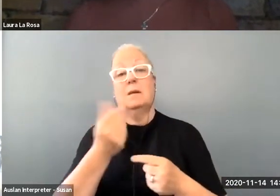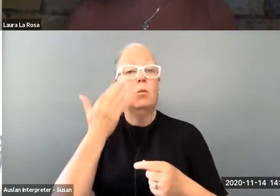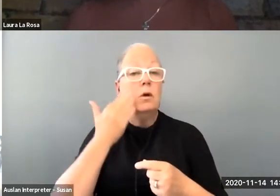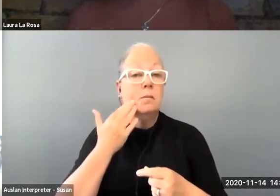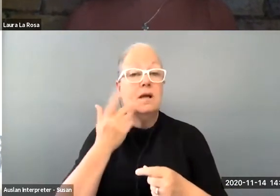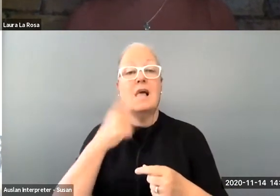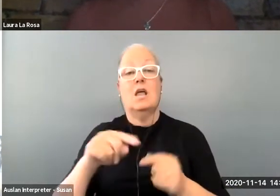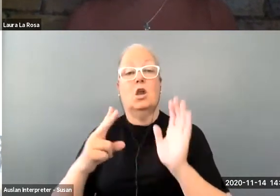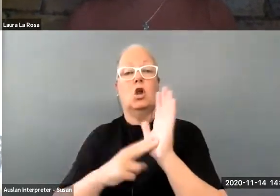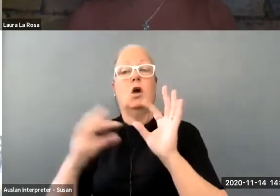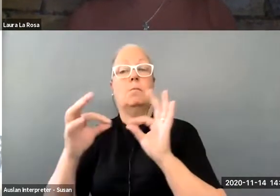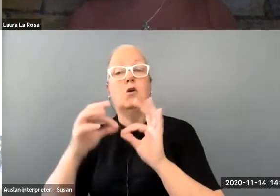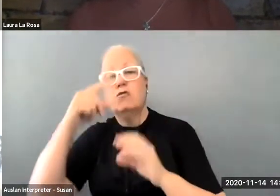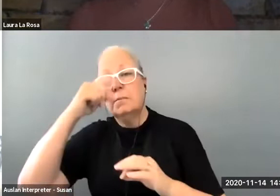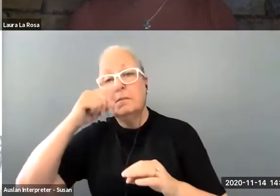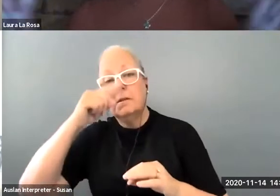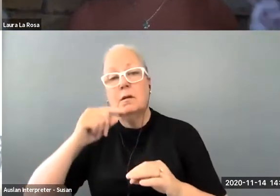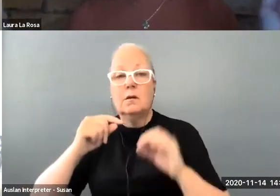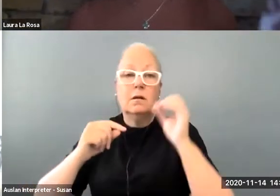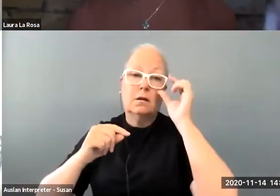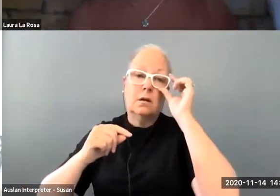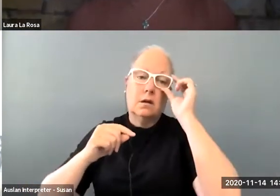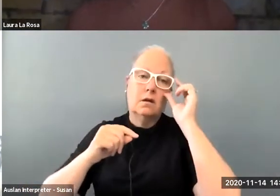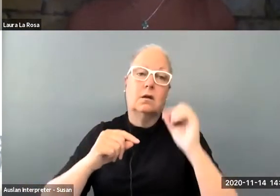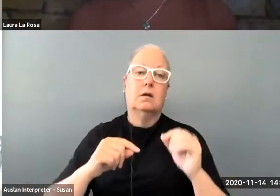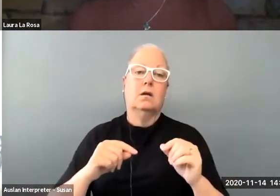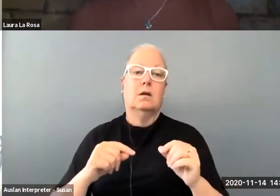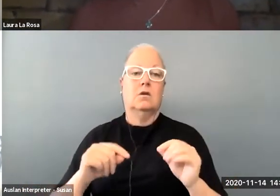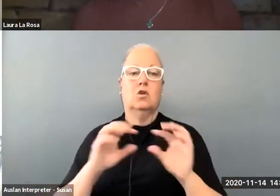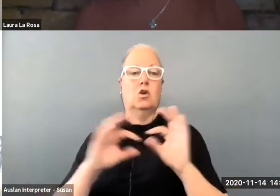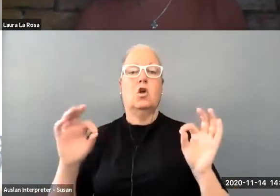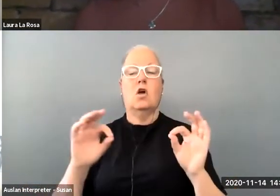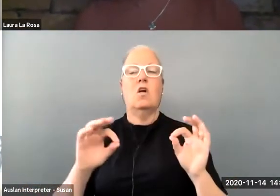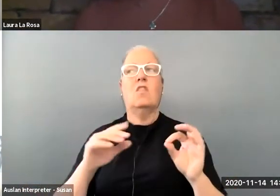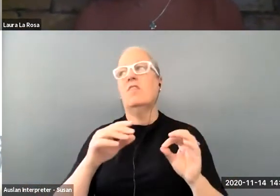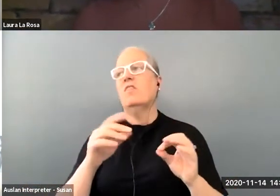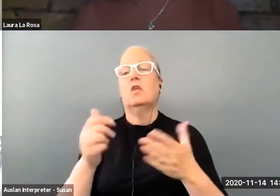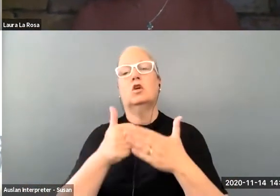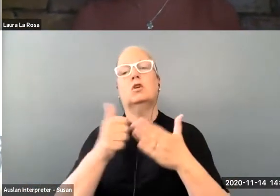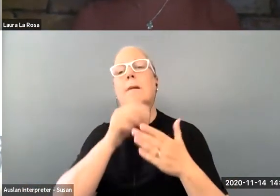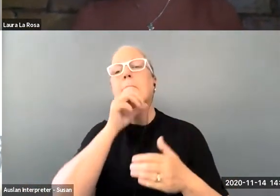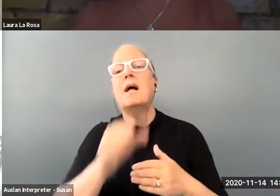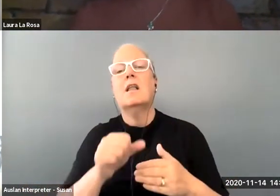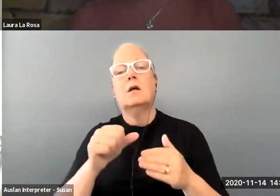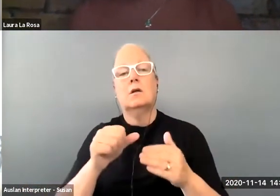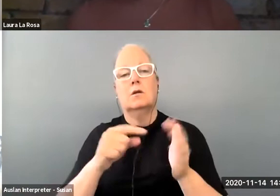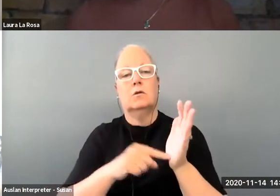non-binary people. So it's not the sort of run-of-the-mill male troll that comes after me at the